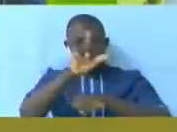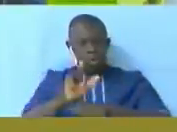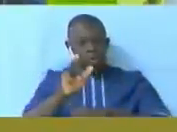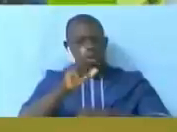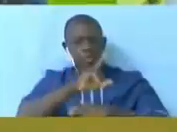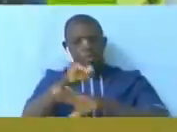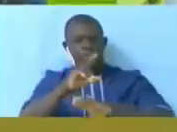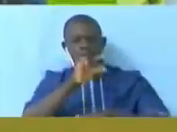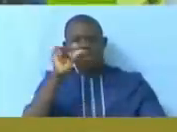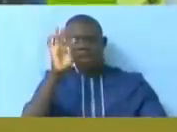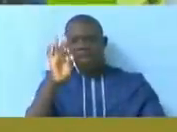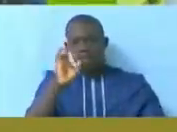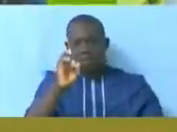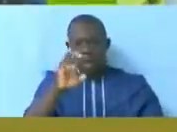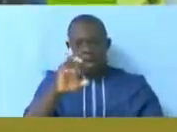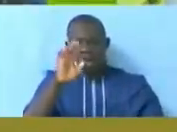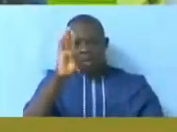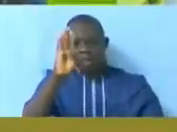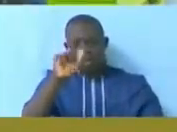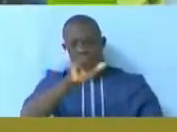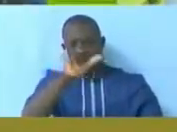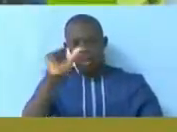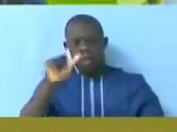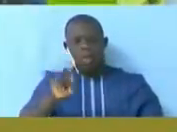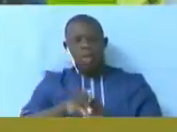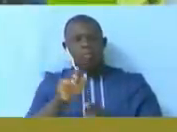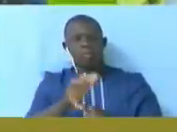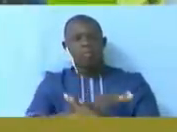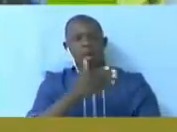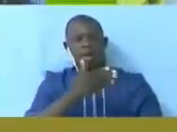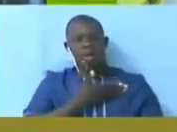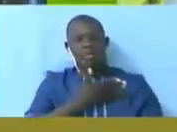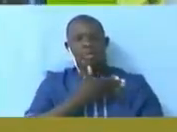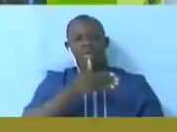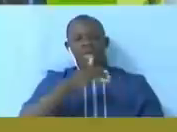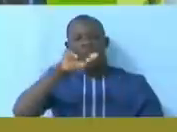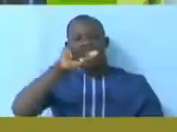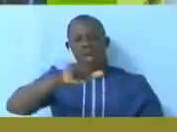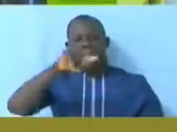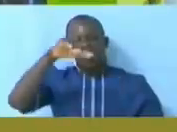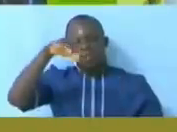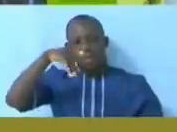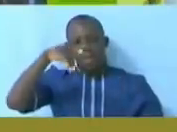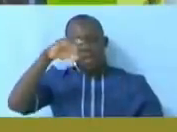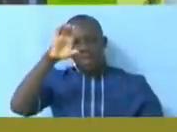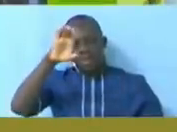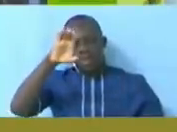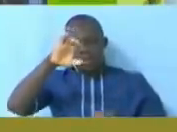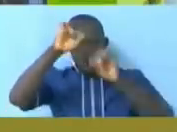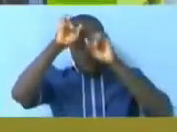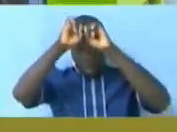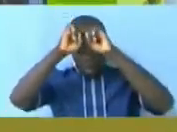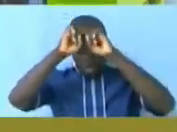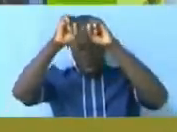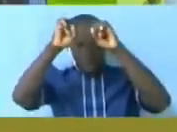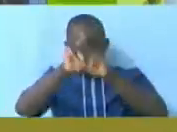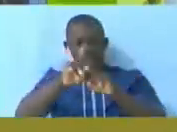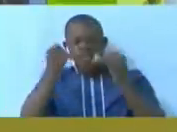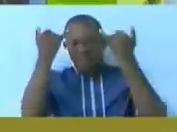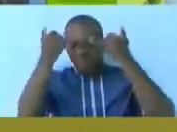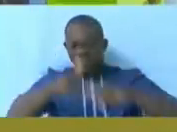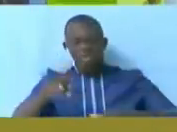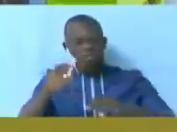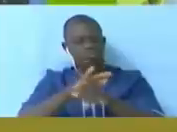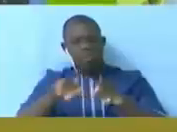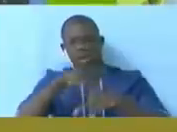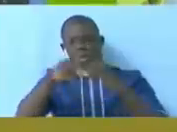Then the NPC government, the APC government, had failed completely the nation. APC